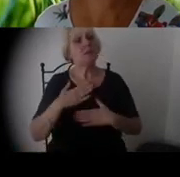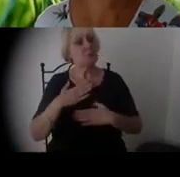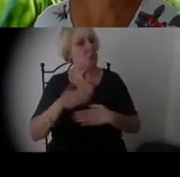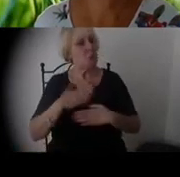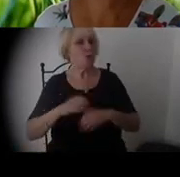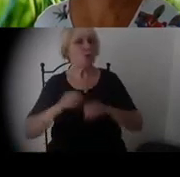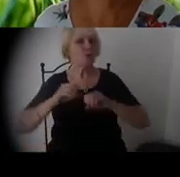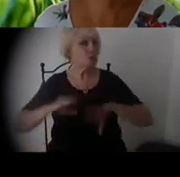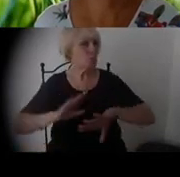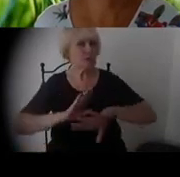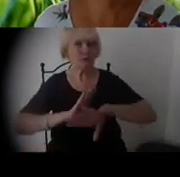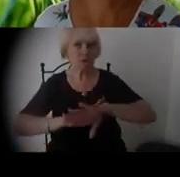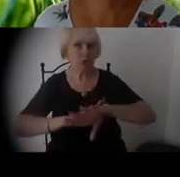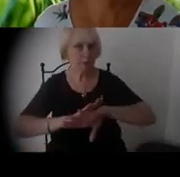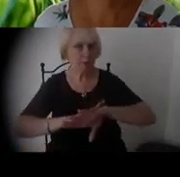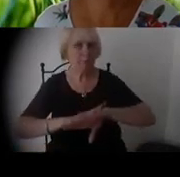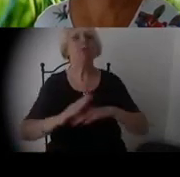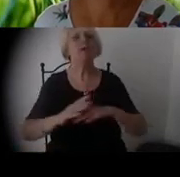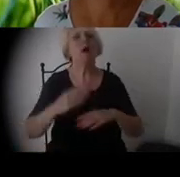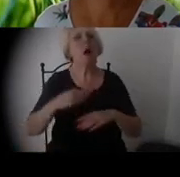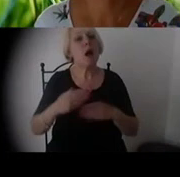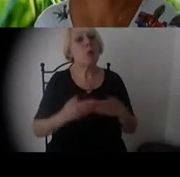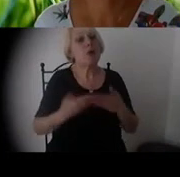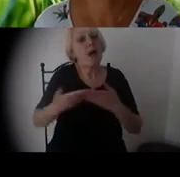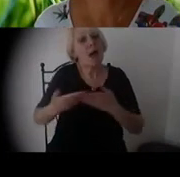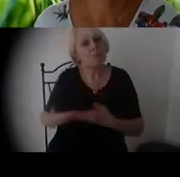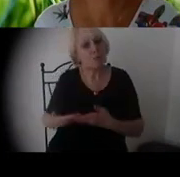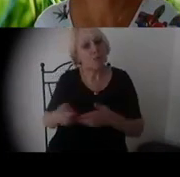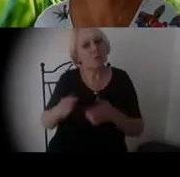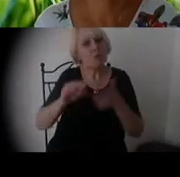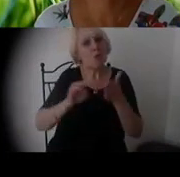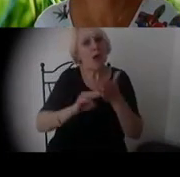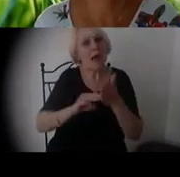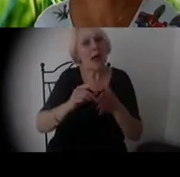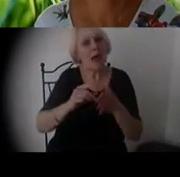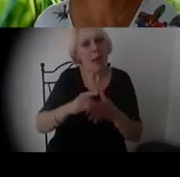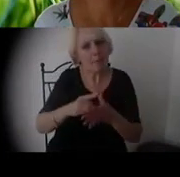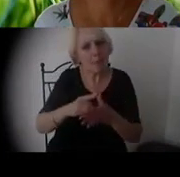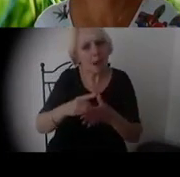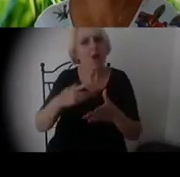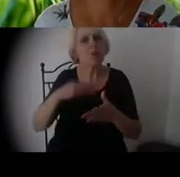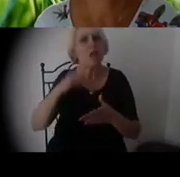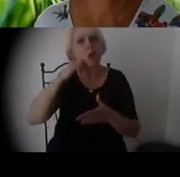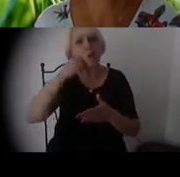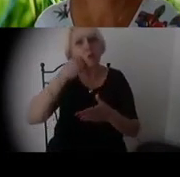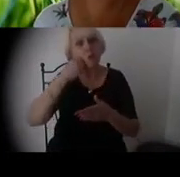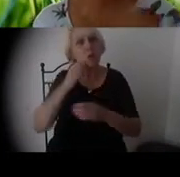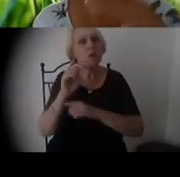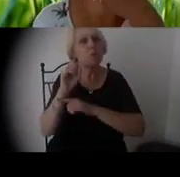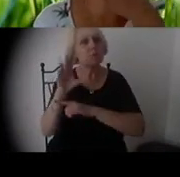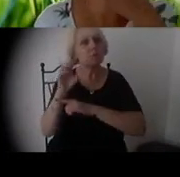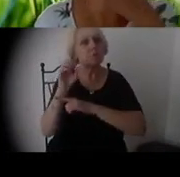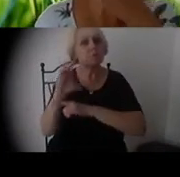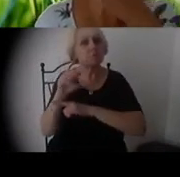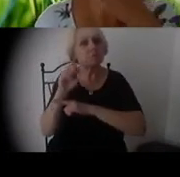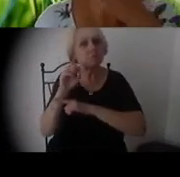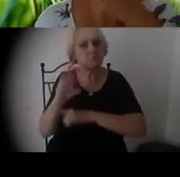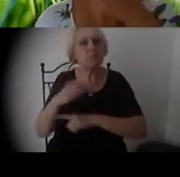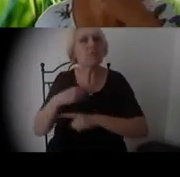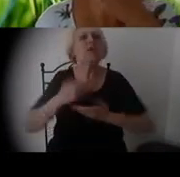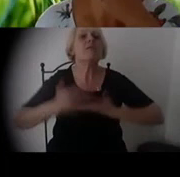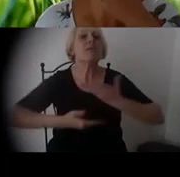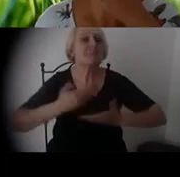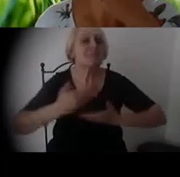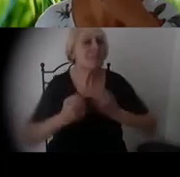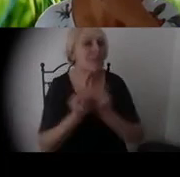this presentation, but I'm going to hand over to Emma, who's going to just talk you through a few slides, which will explain some of the things that have been